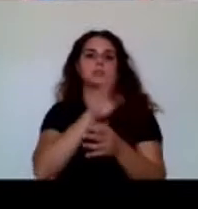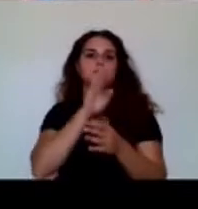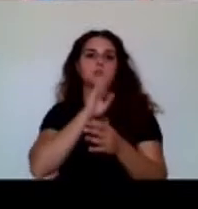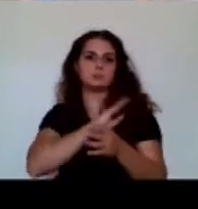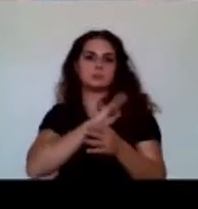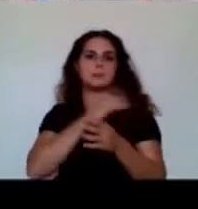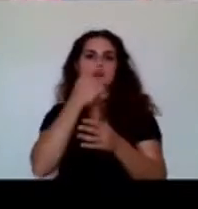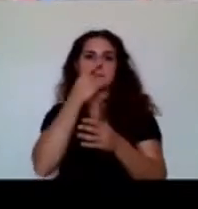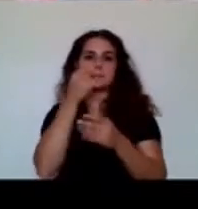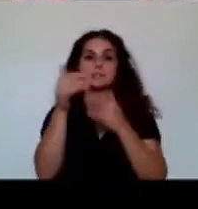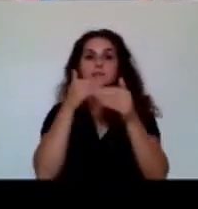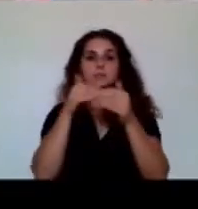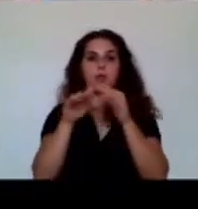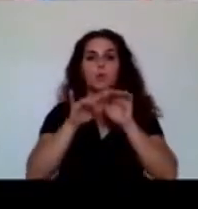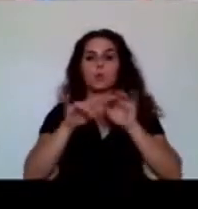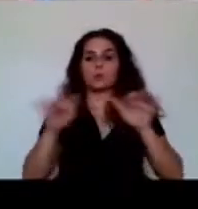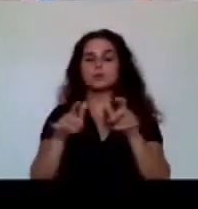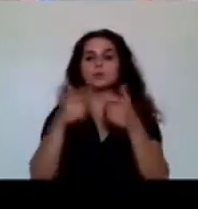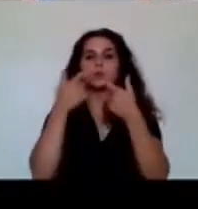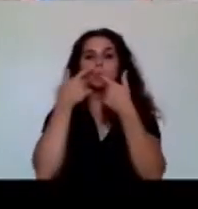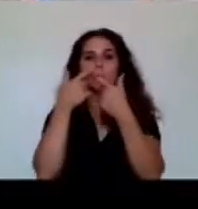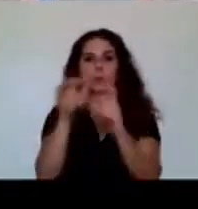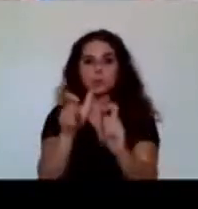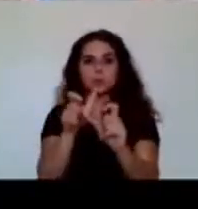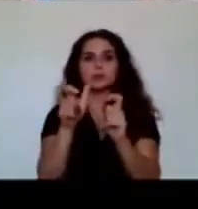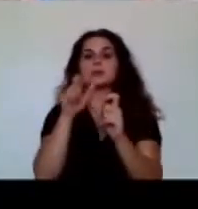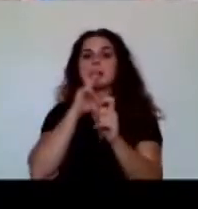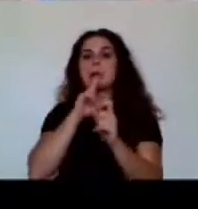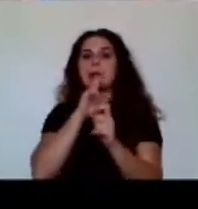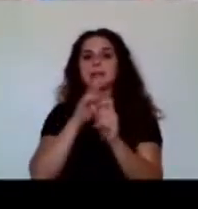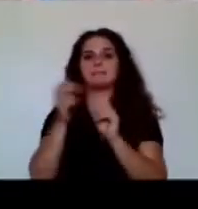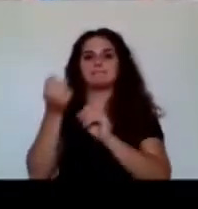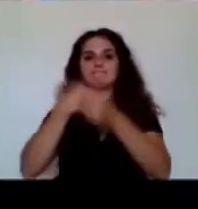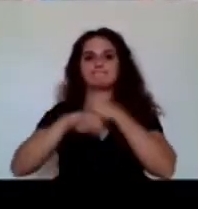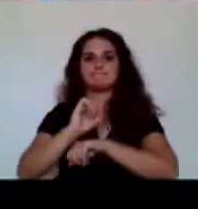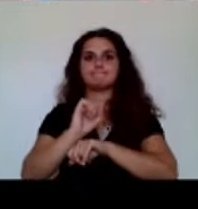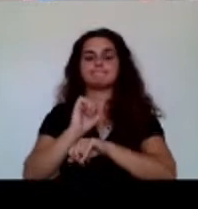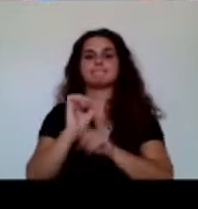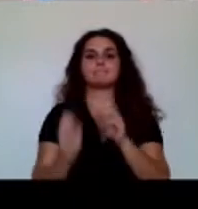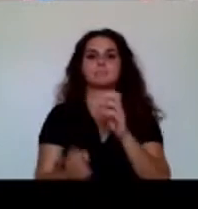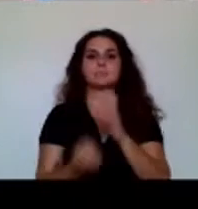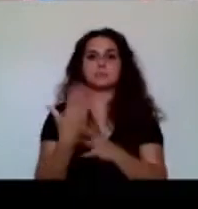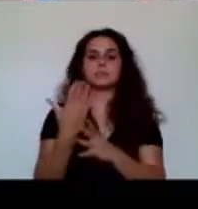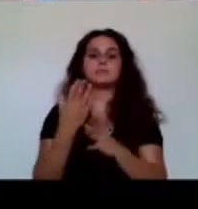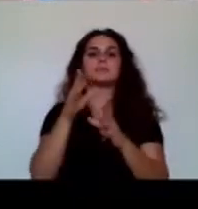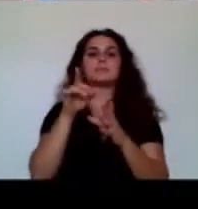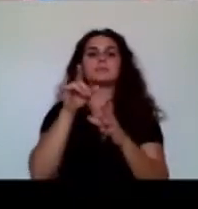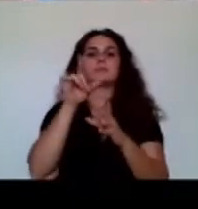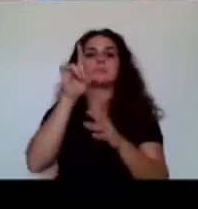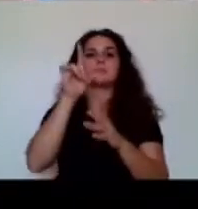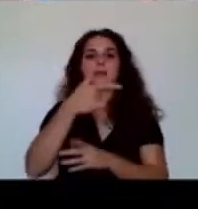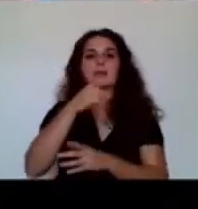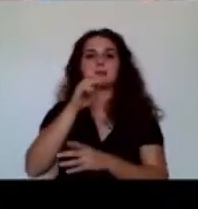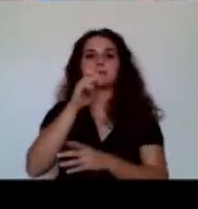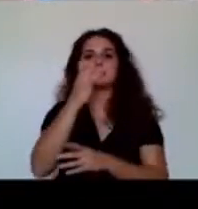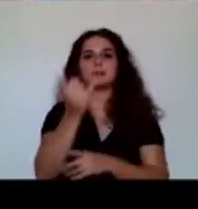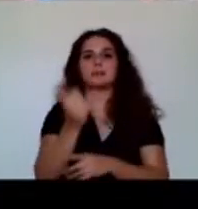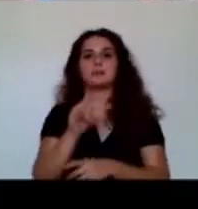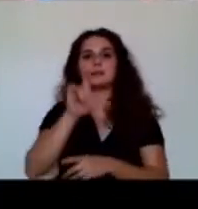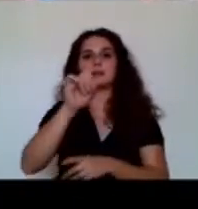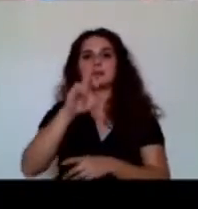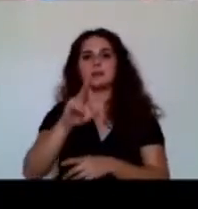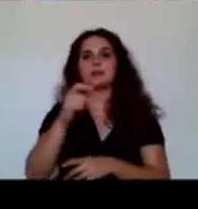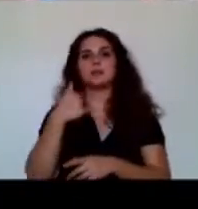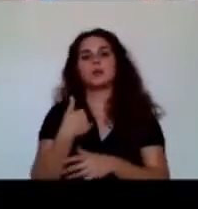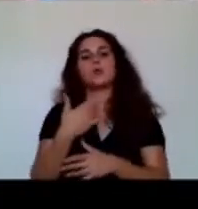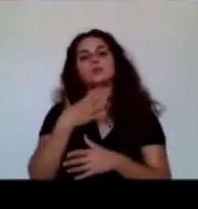computer tracking and mouse movements, originally by Mazzoni and Krakauer and Taylor and Ivory. And I encourage you